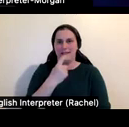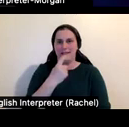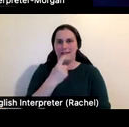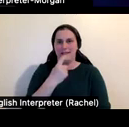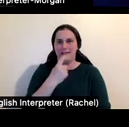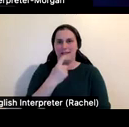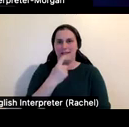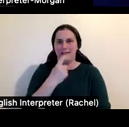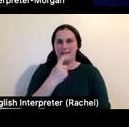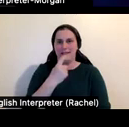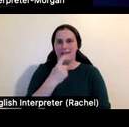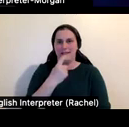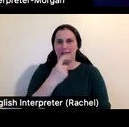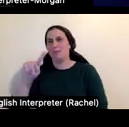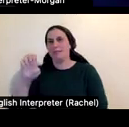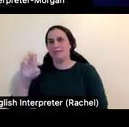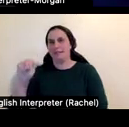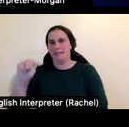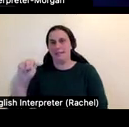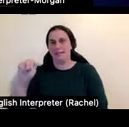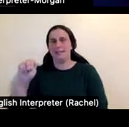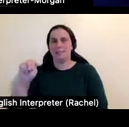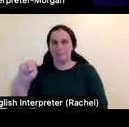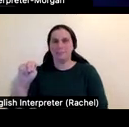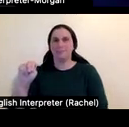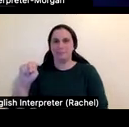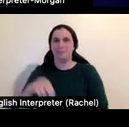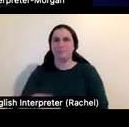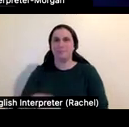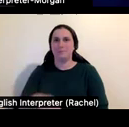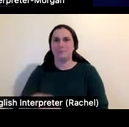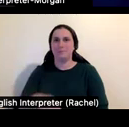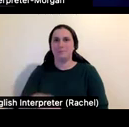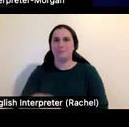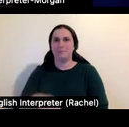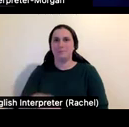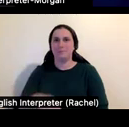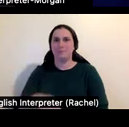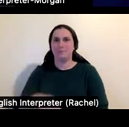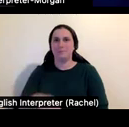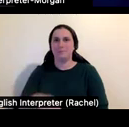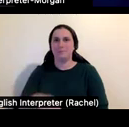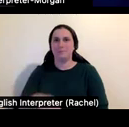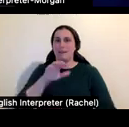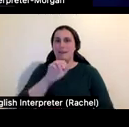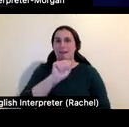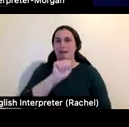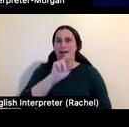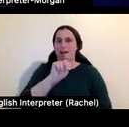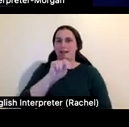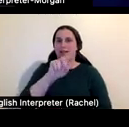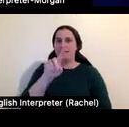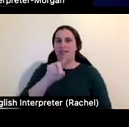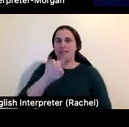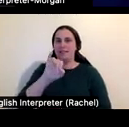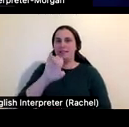Zähne. Schuhe anziehen. Schuhe anziehen. Oh, shoot. Let me write that down.